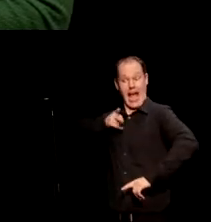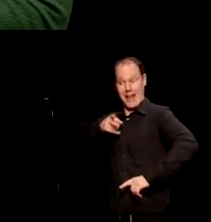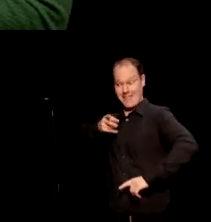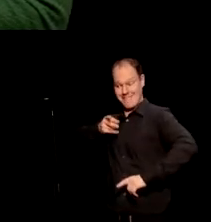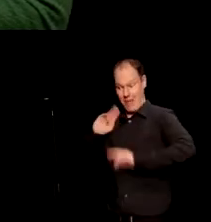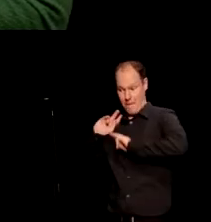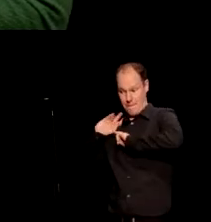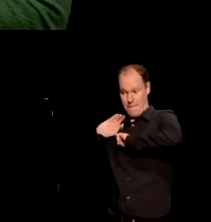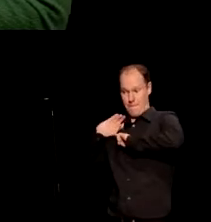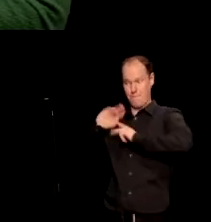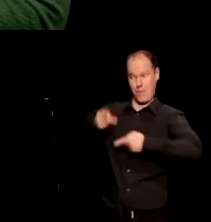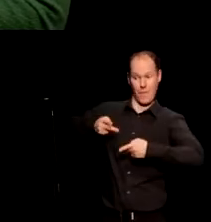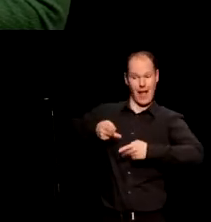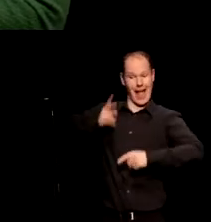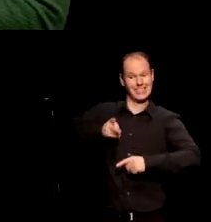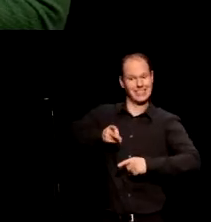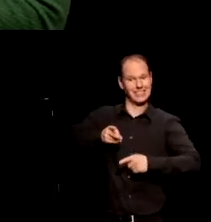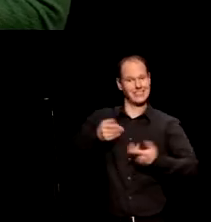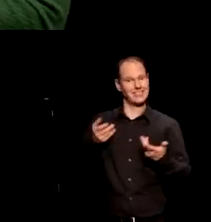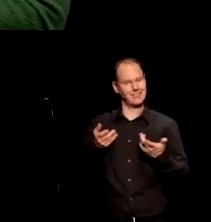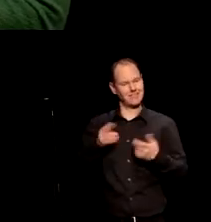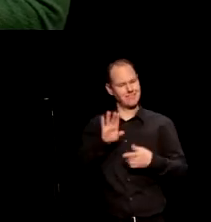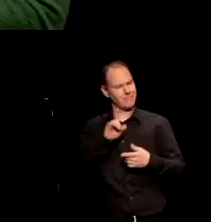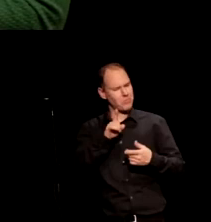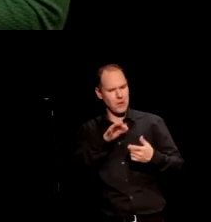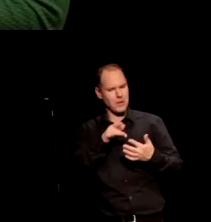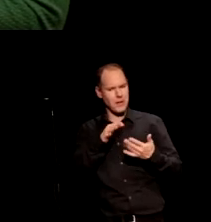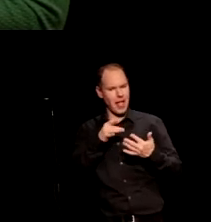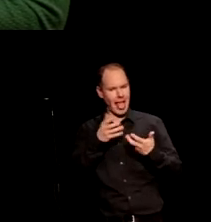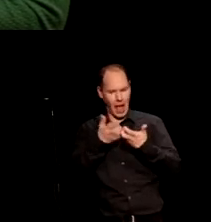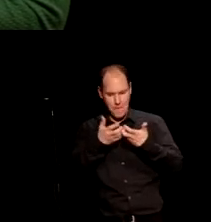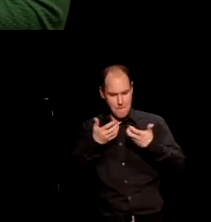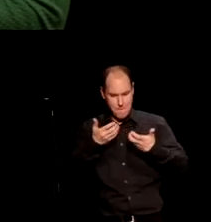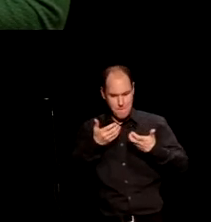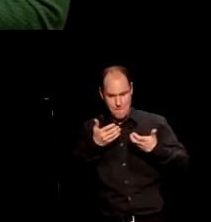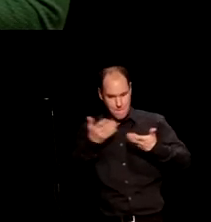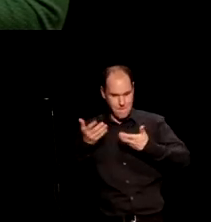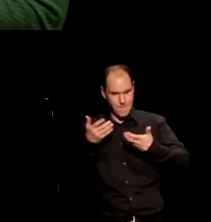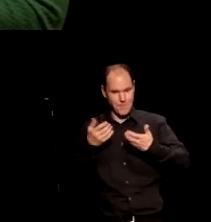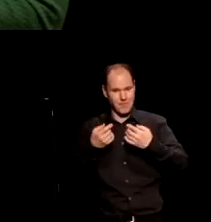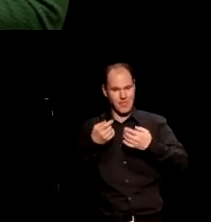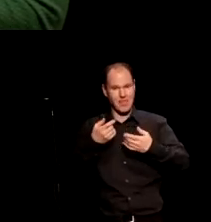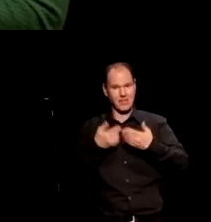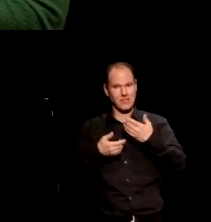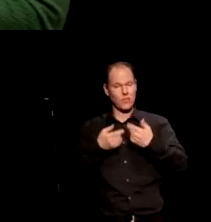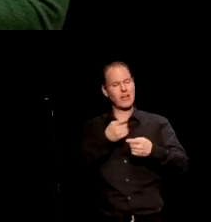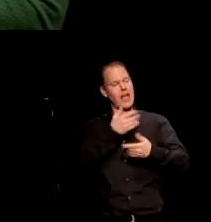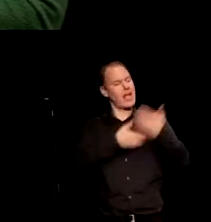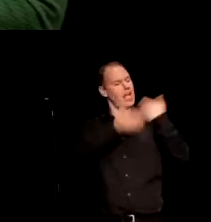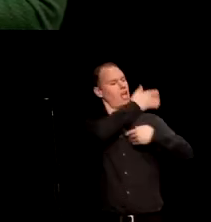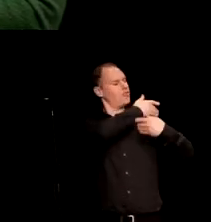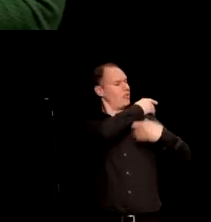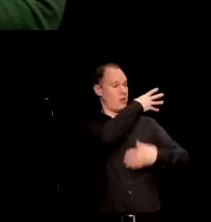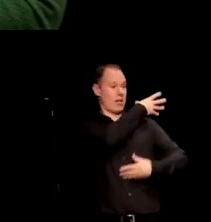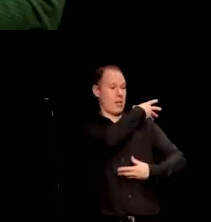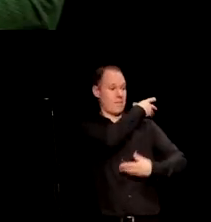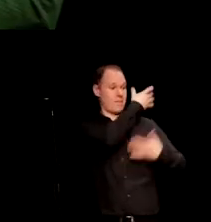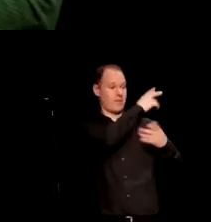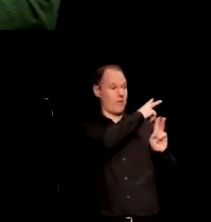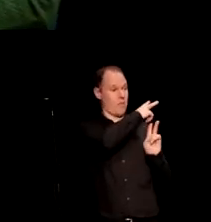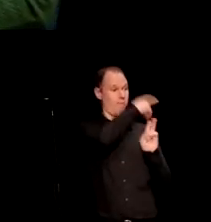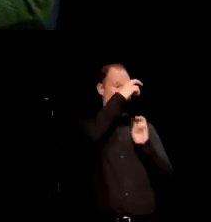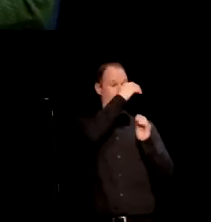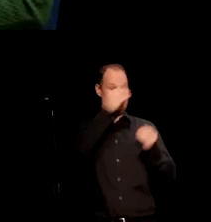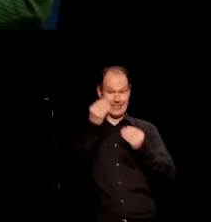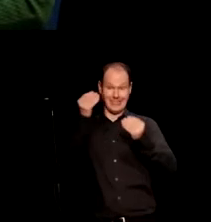What kind of the blocks that you guys would recommend maneuvering around when you are telling history? Okay, so